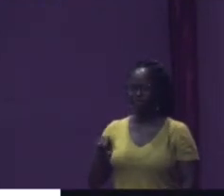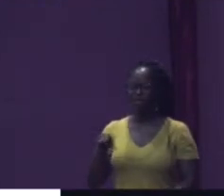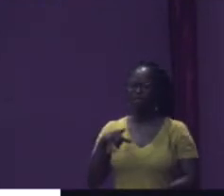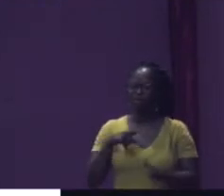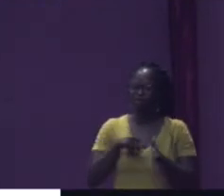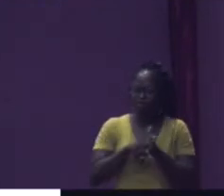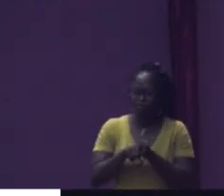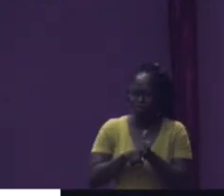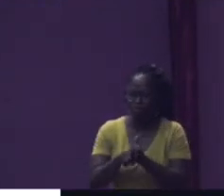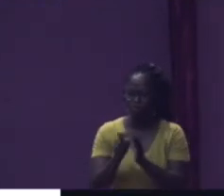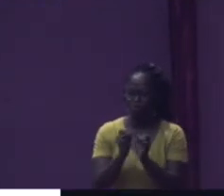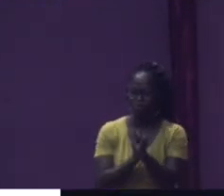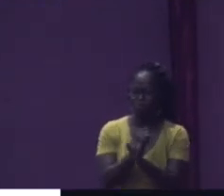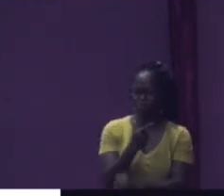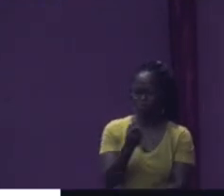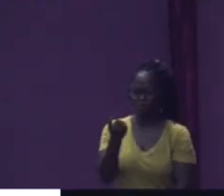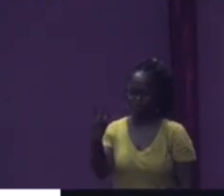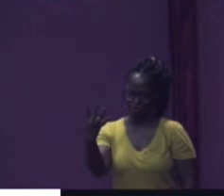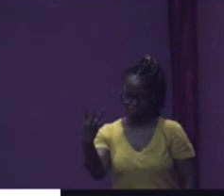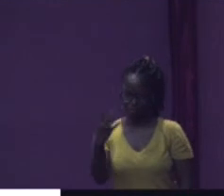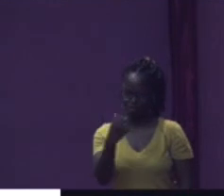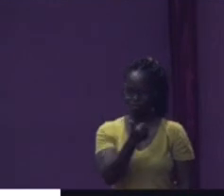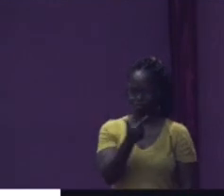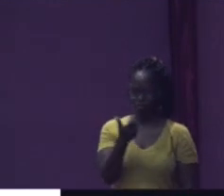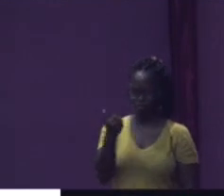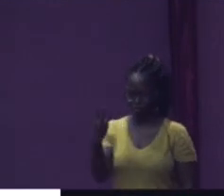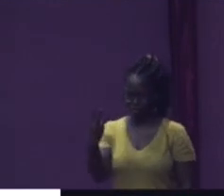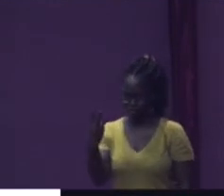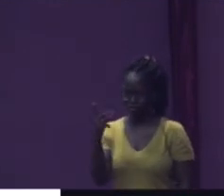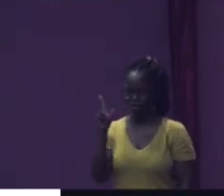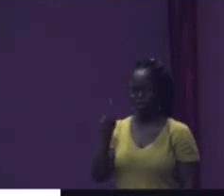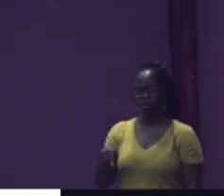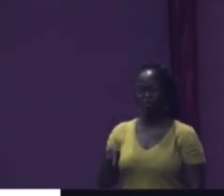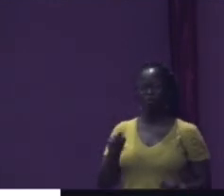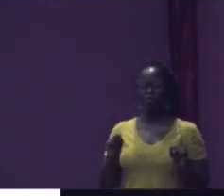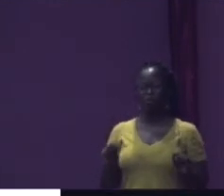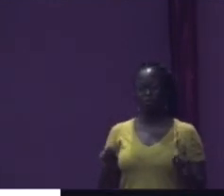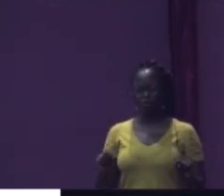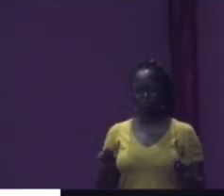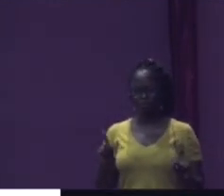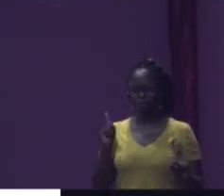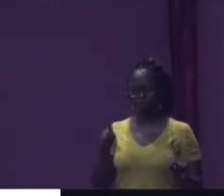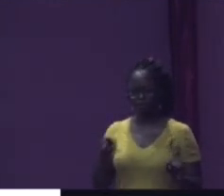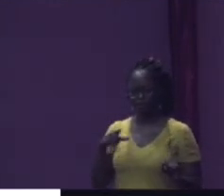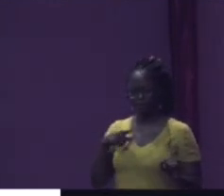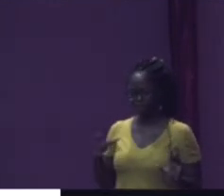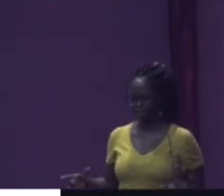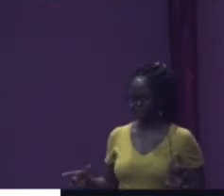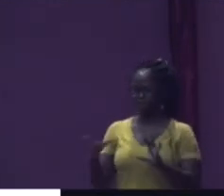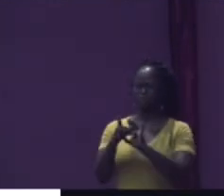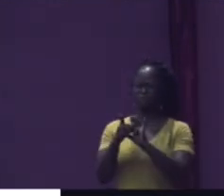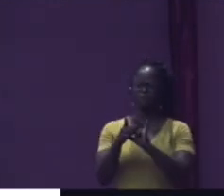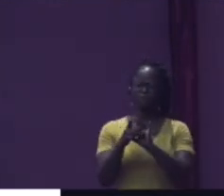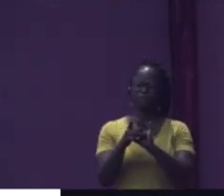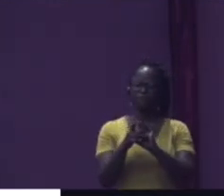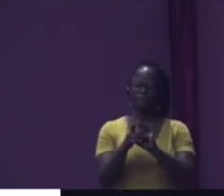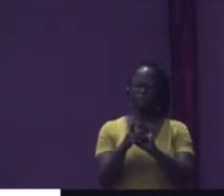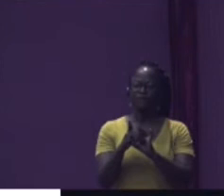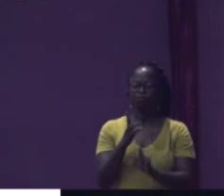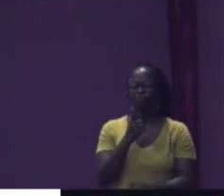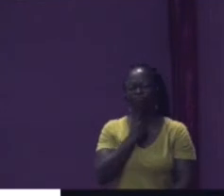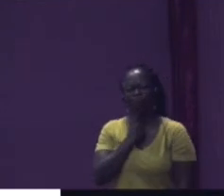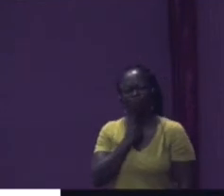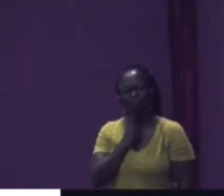is not only the desire to have the midwives use it, but also